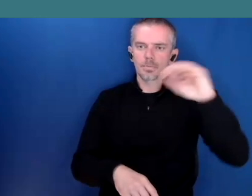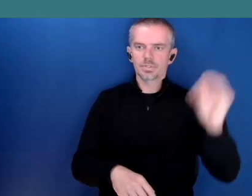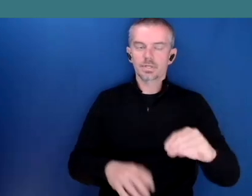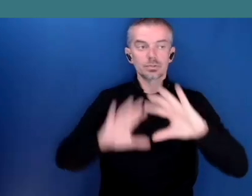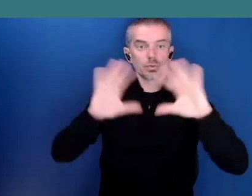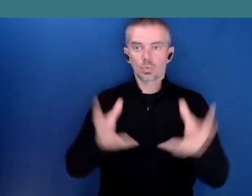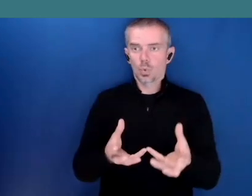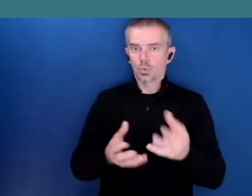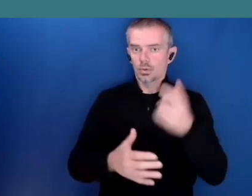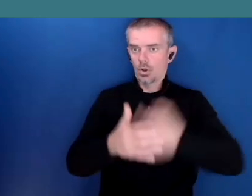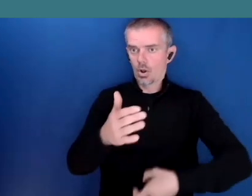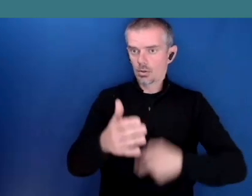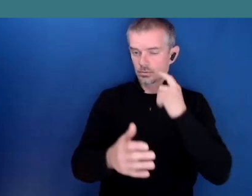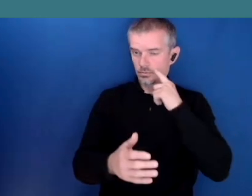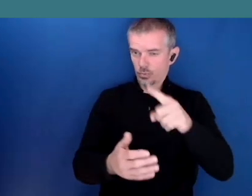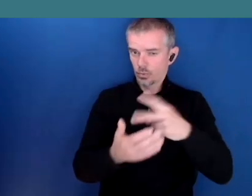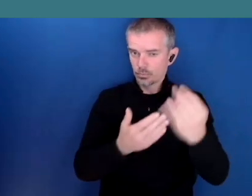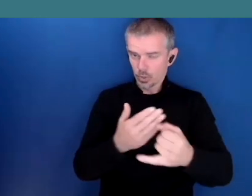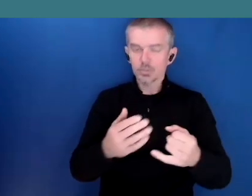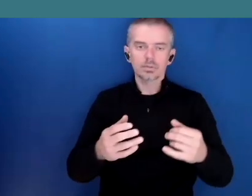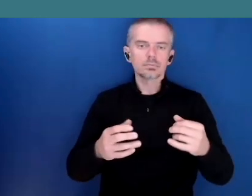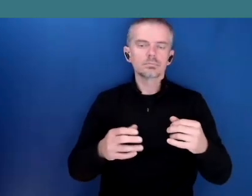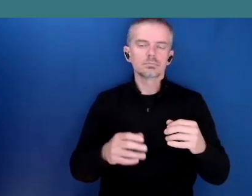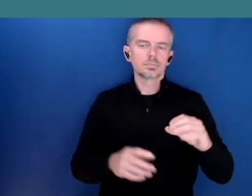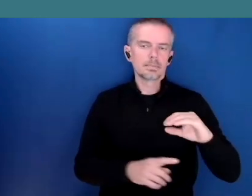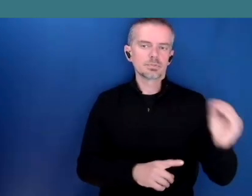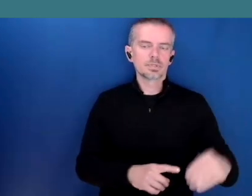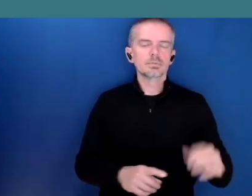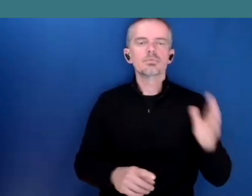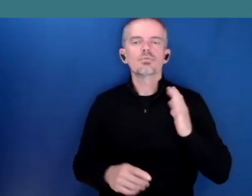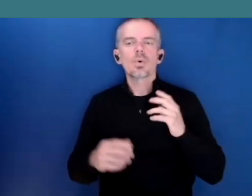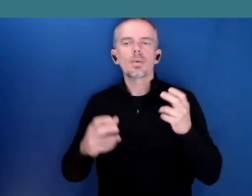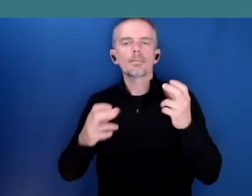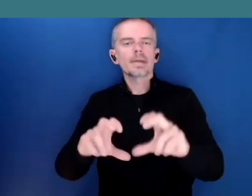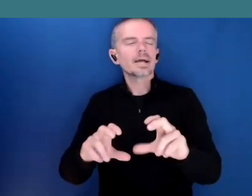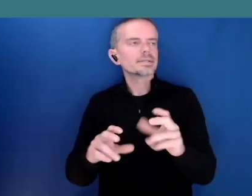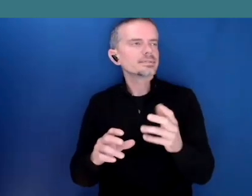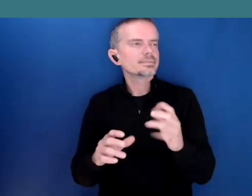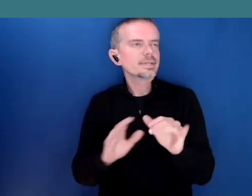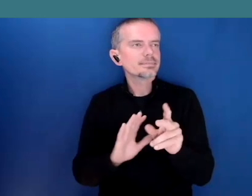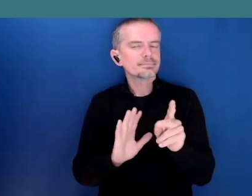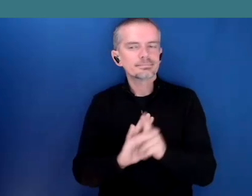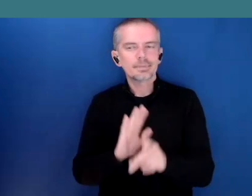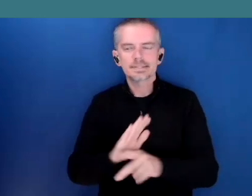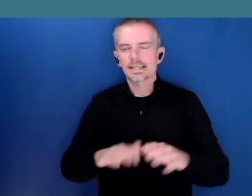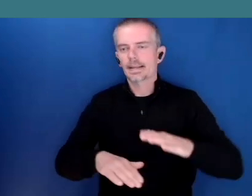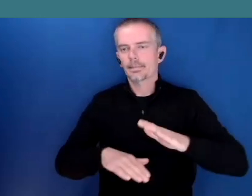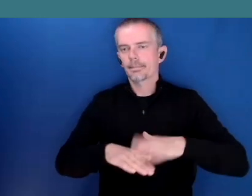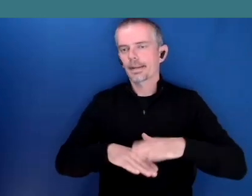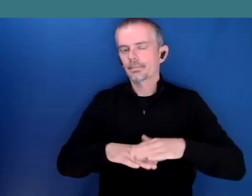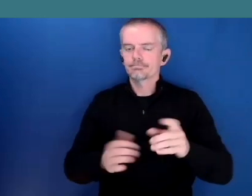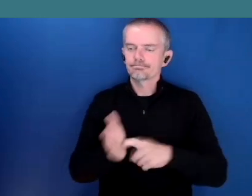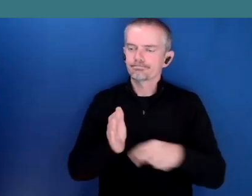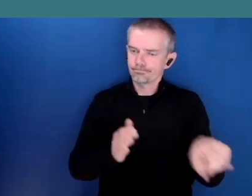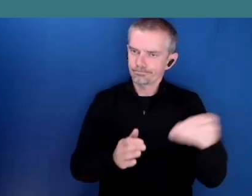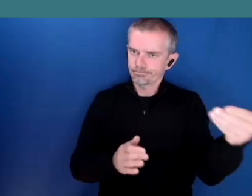So match historically was a policy kind of blanket of a minimum of 20%.